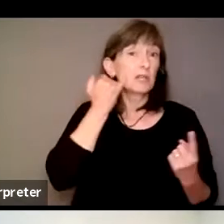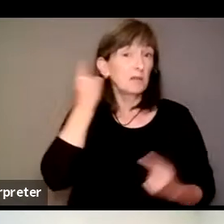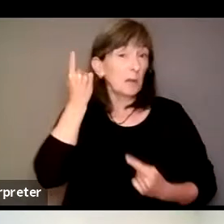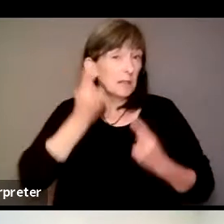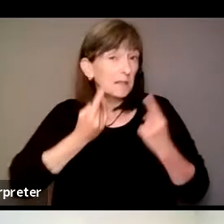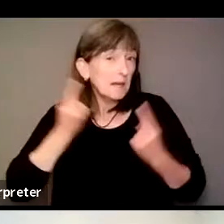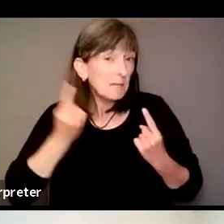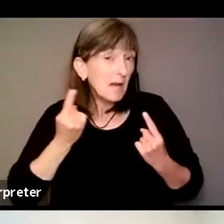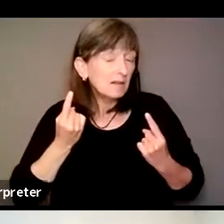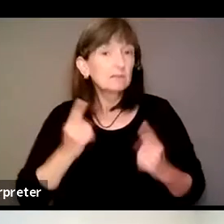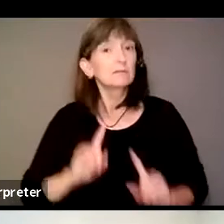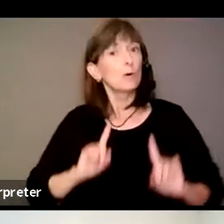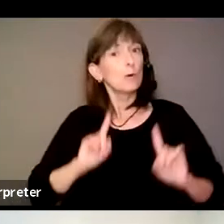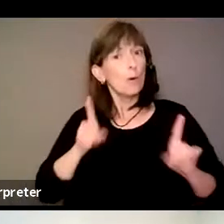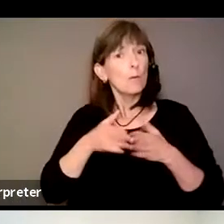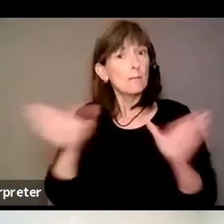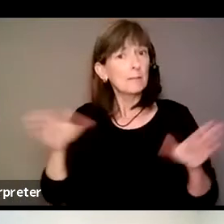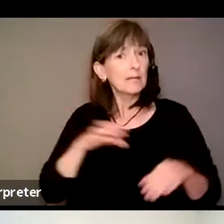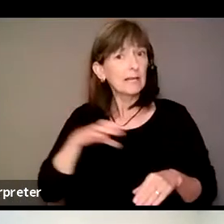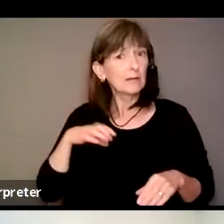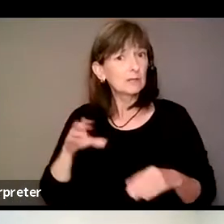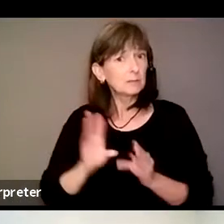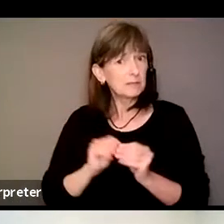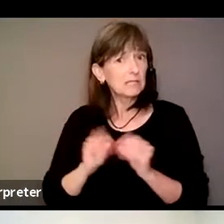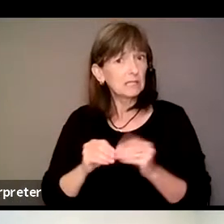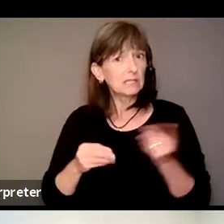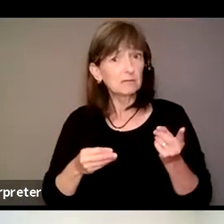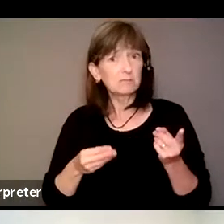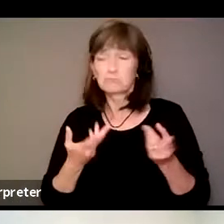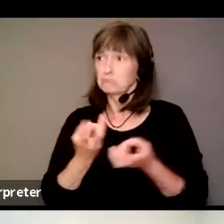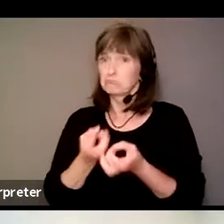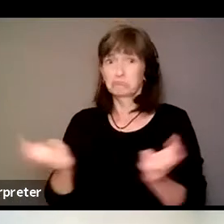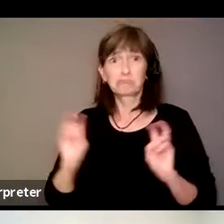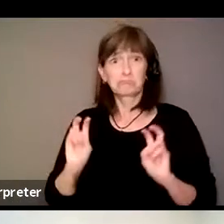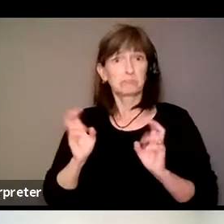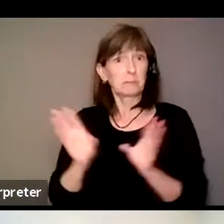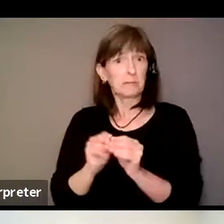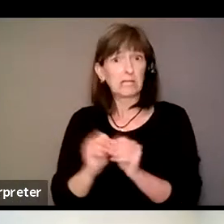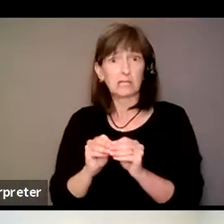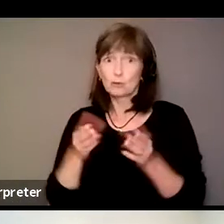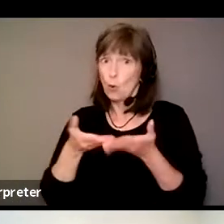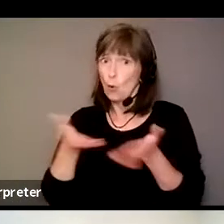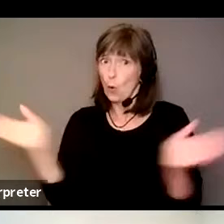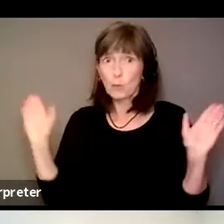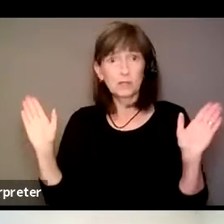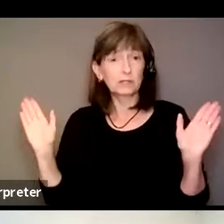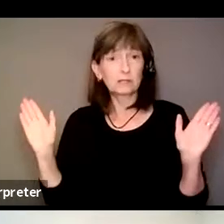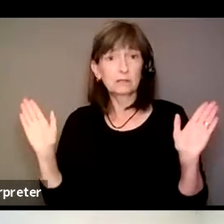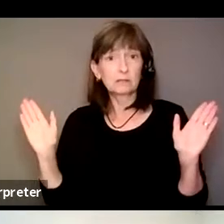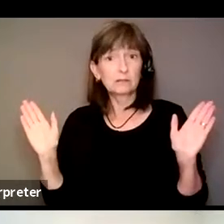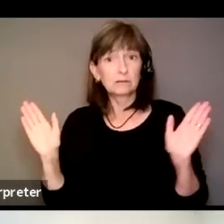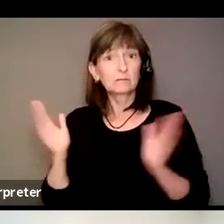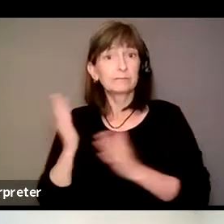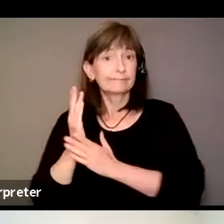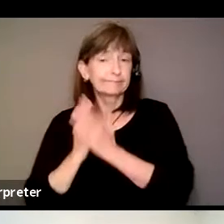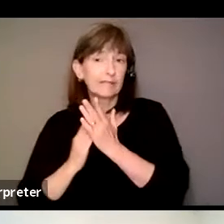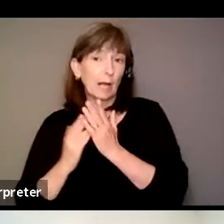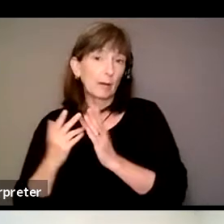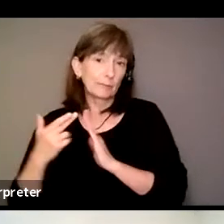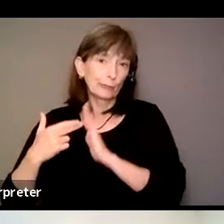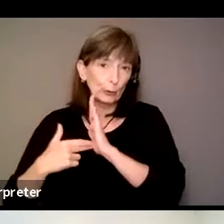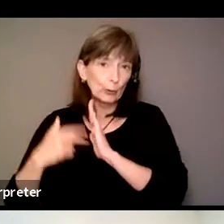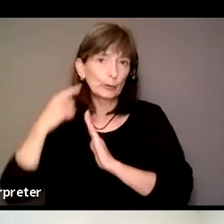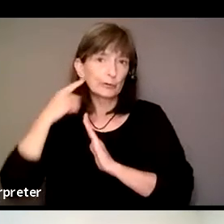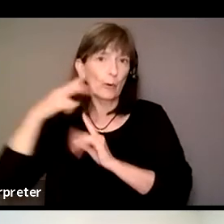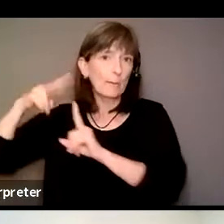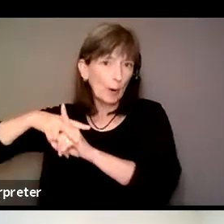that. Attend your public council meetings. Your chamber is open to the public. With COVID restrictions and things like that, obviously now you have to make an